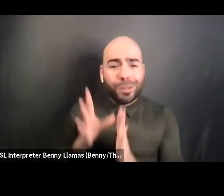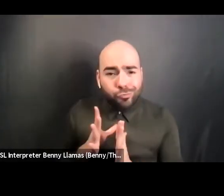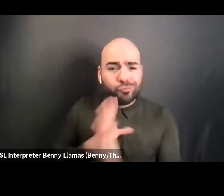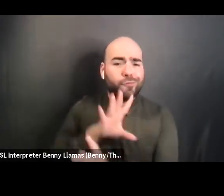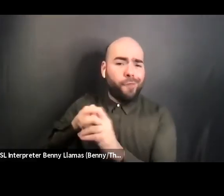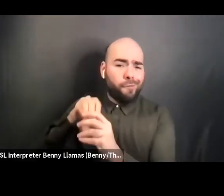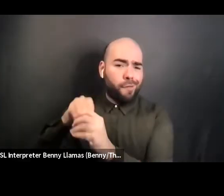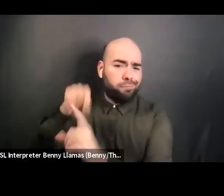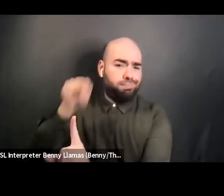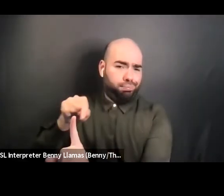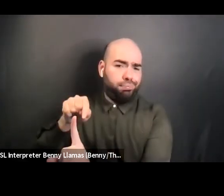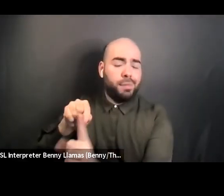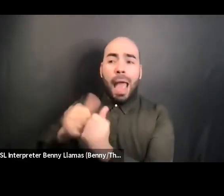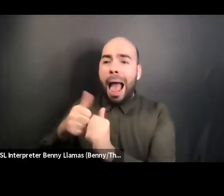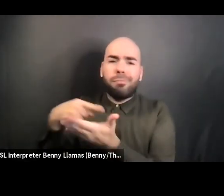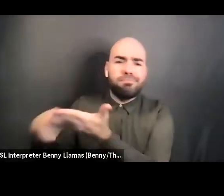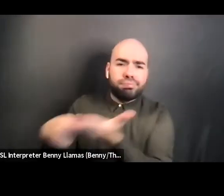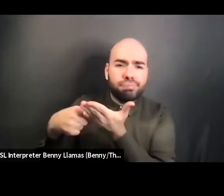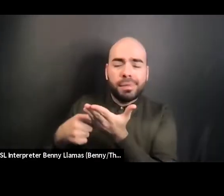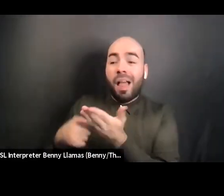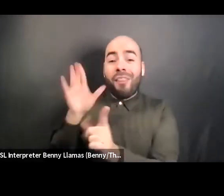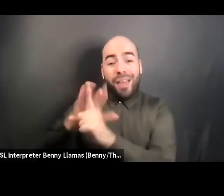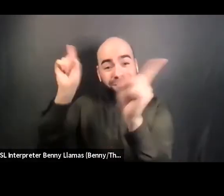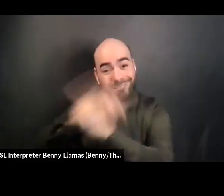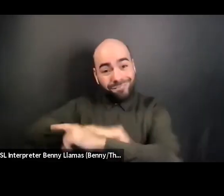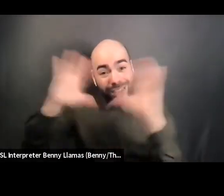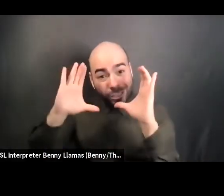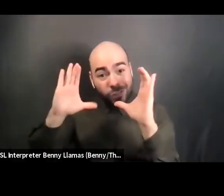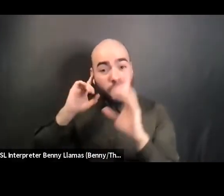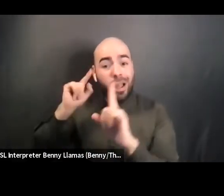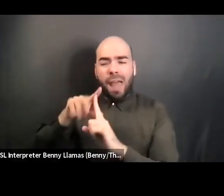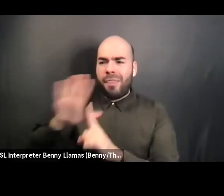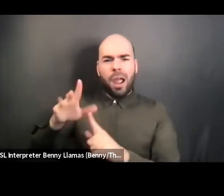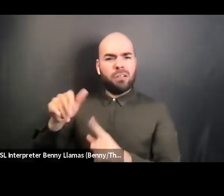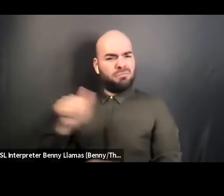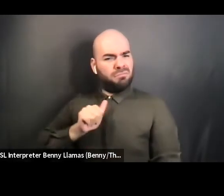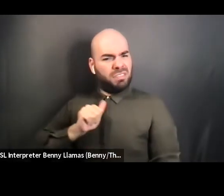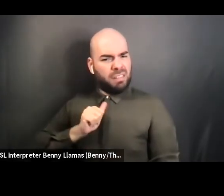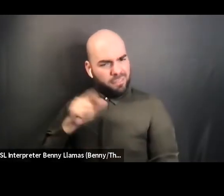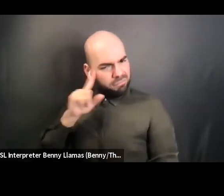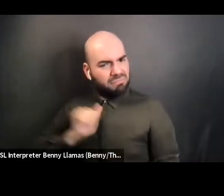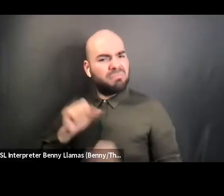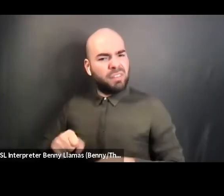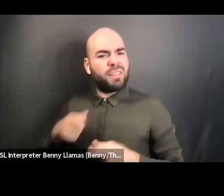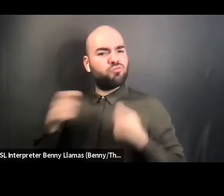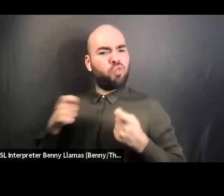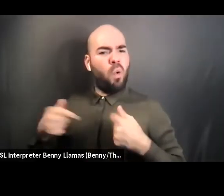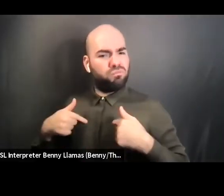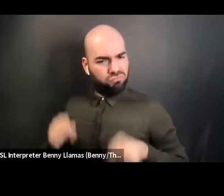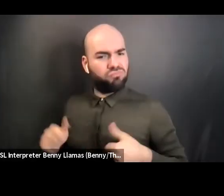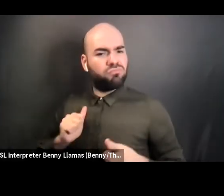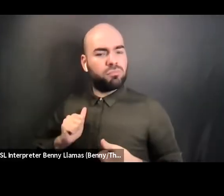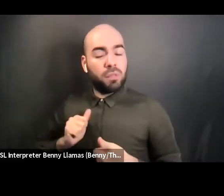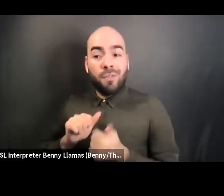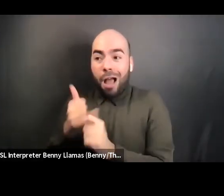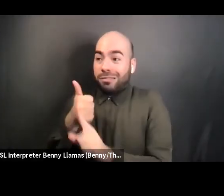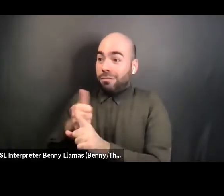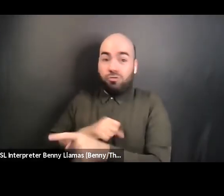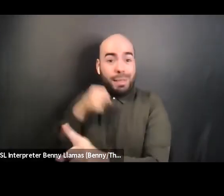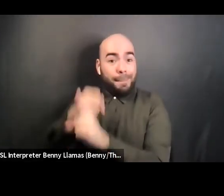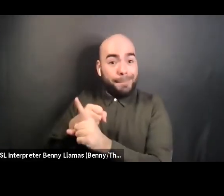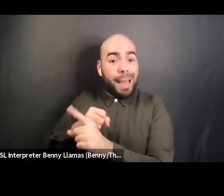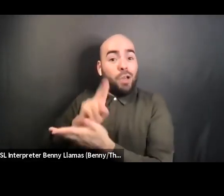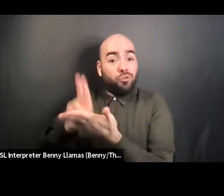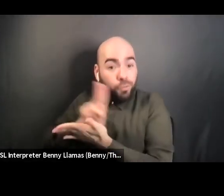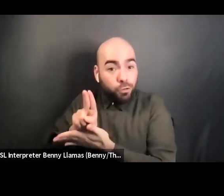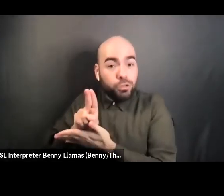to build their visions and agency and positional power into our institutions. So real quick, to restate,